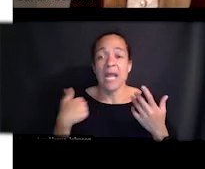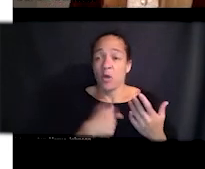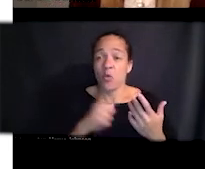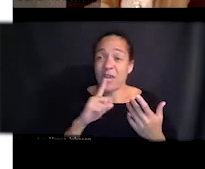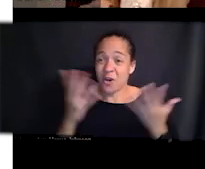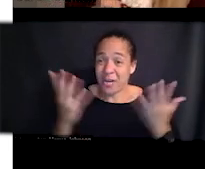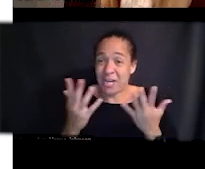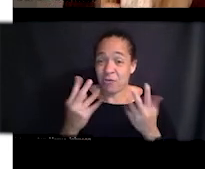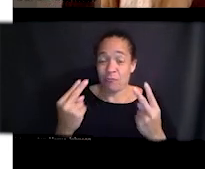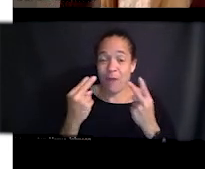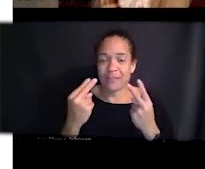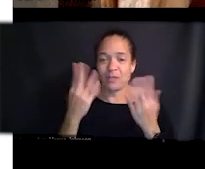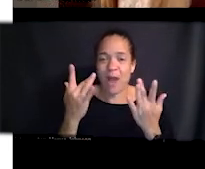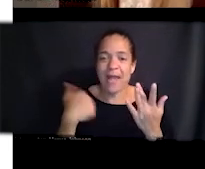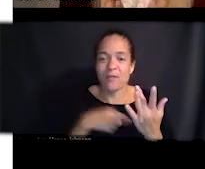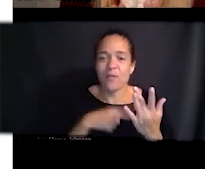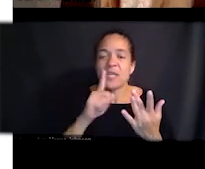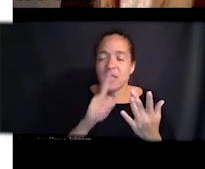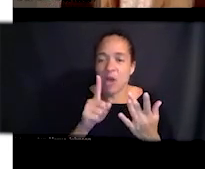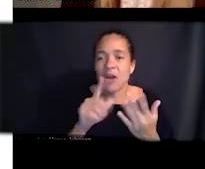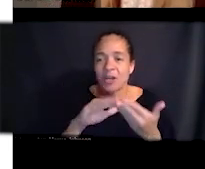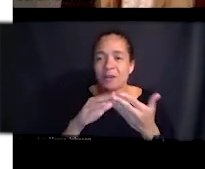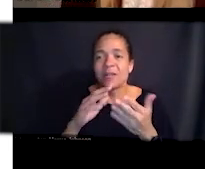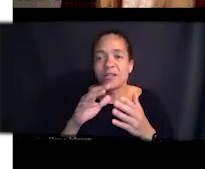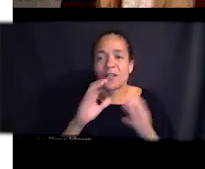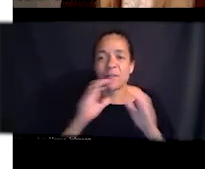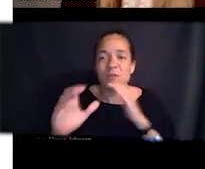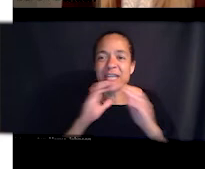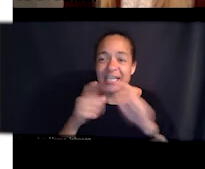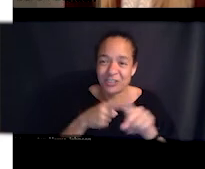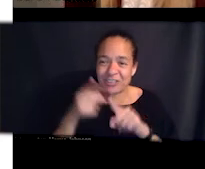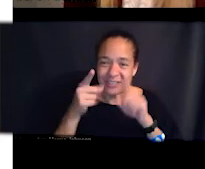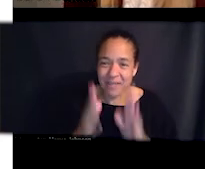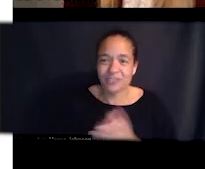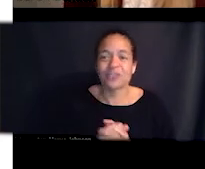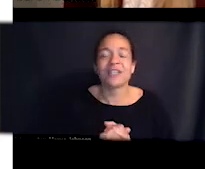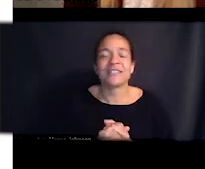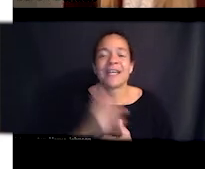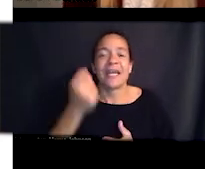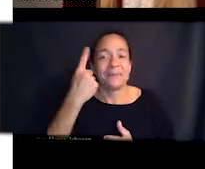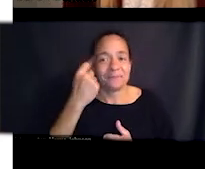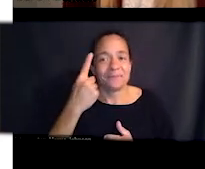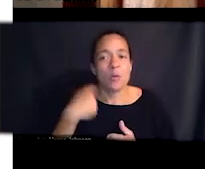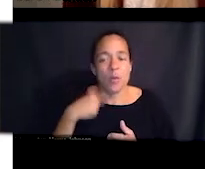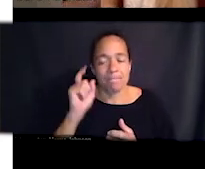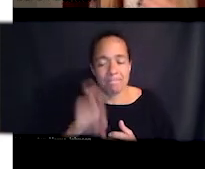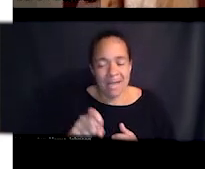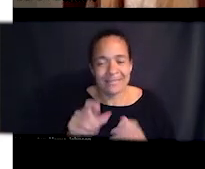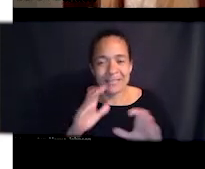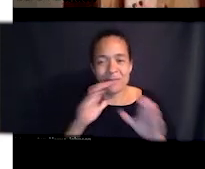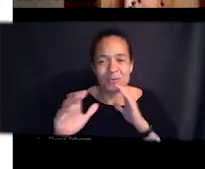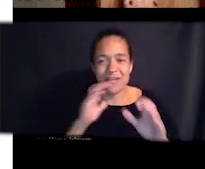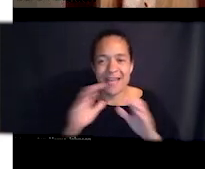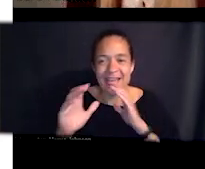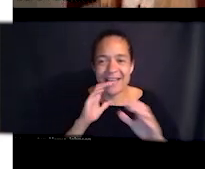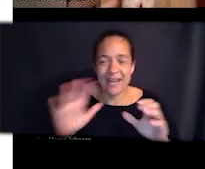So there was a lot of communicating to be done during this process. I don't think I fully